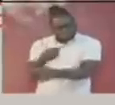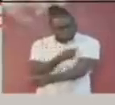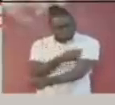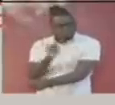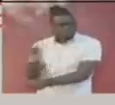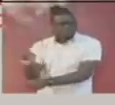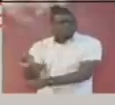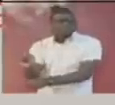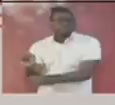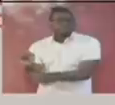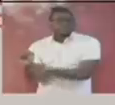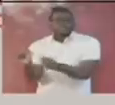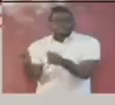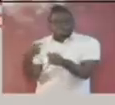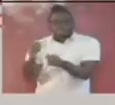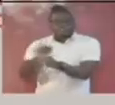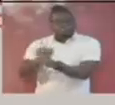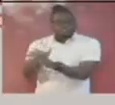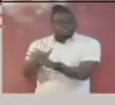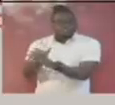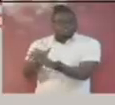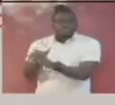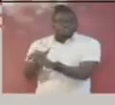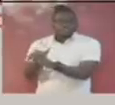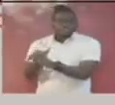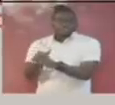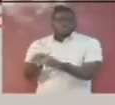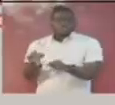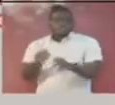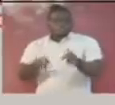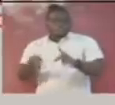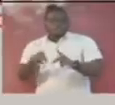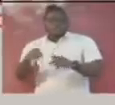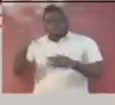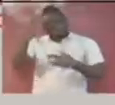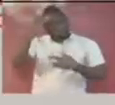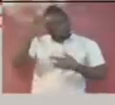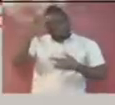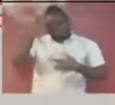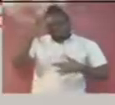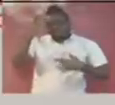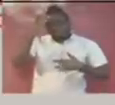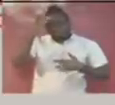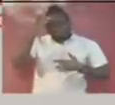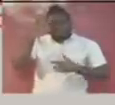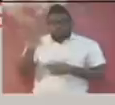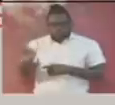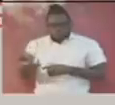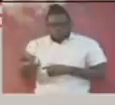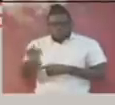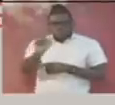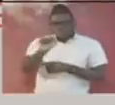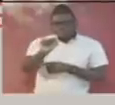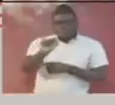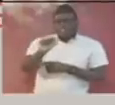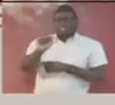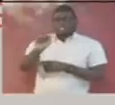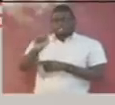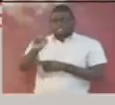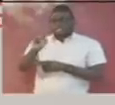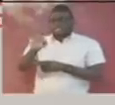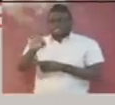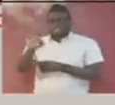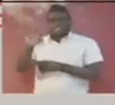those in the accident and emergencies, the district health facilities, they are getting, because those are our most cherished